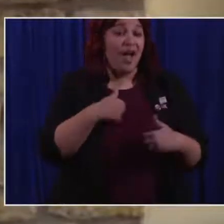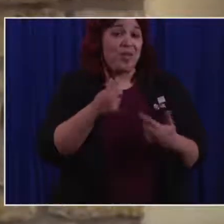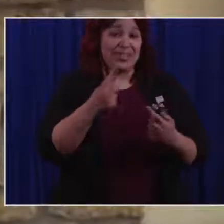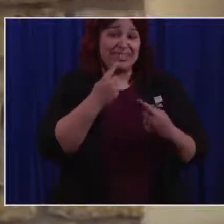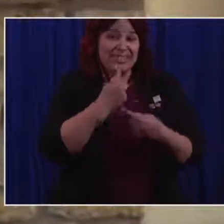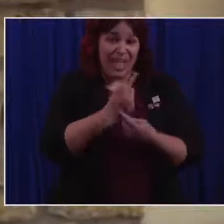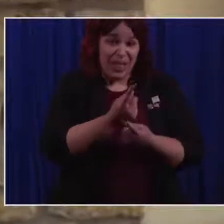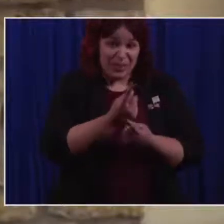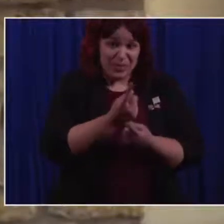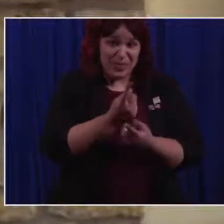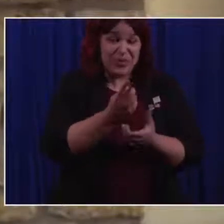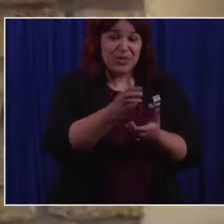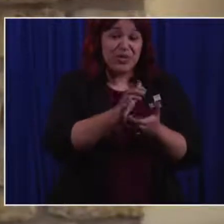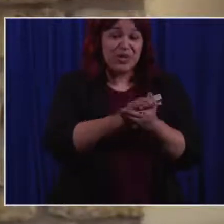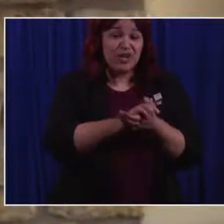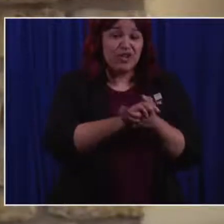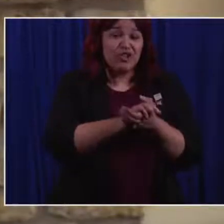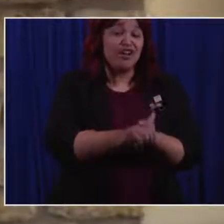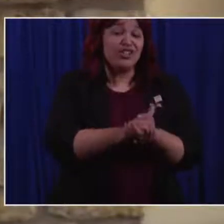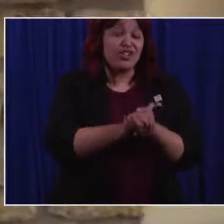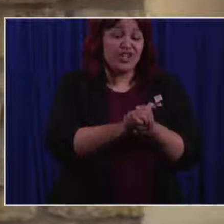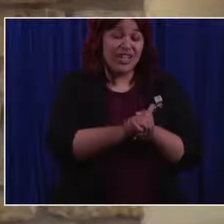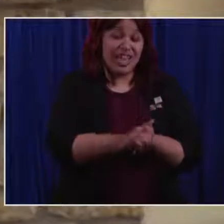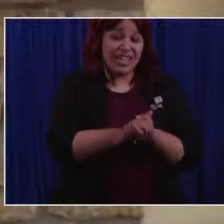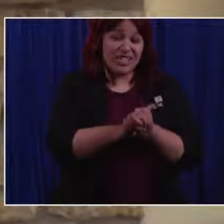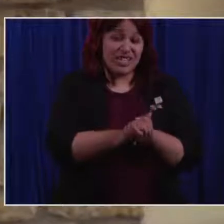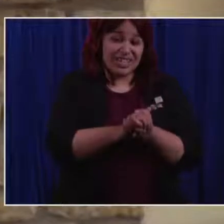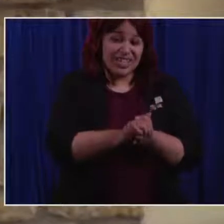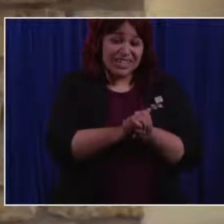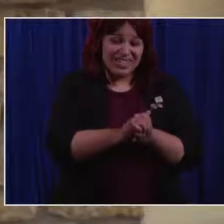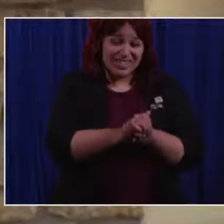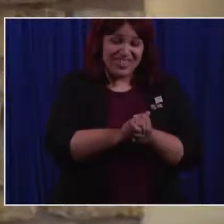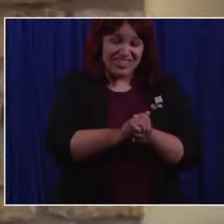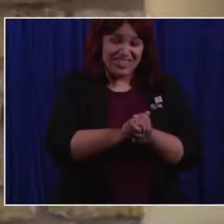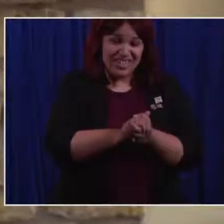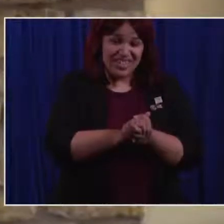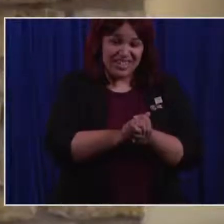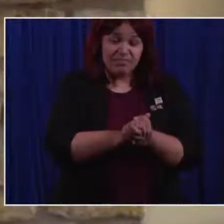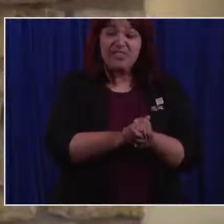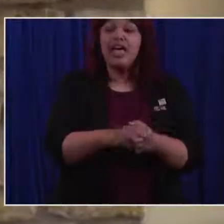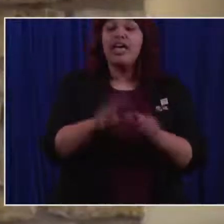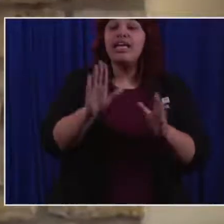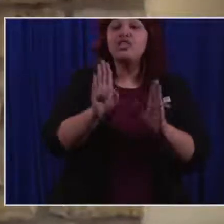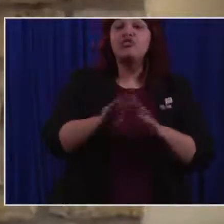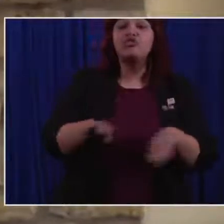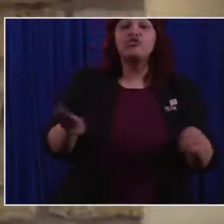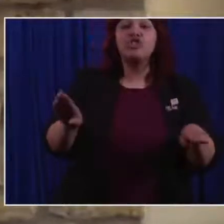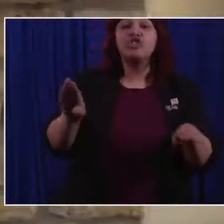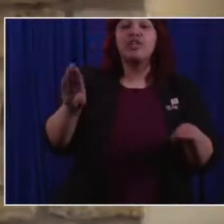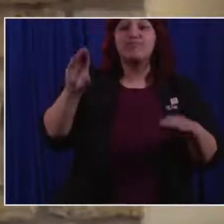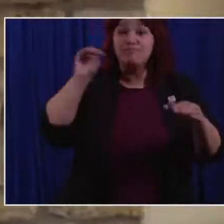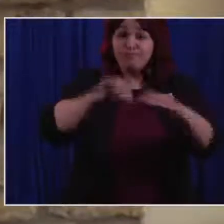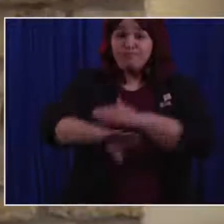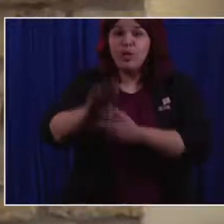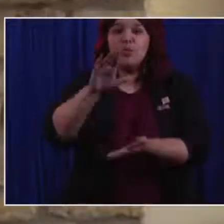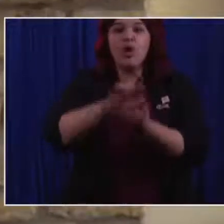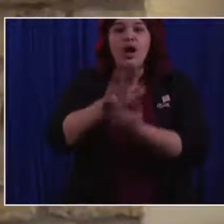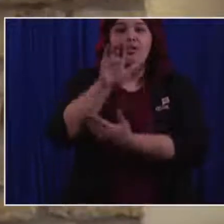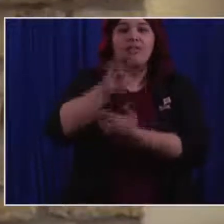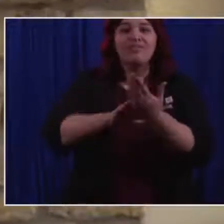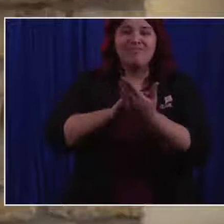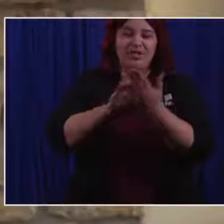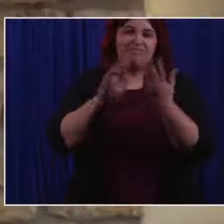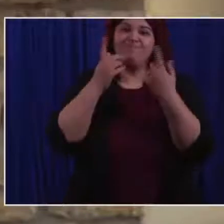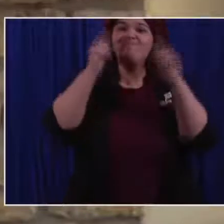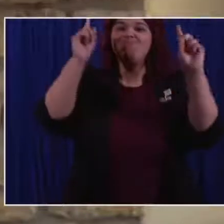congratulations on accomplishing the incredible task of getting the kids back to school. One of the questions